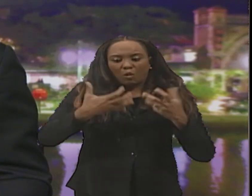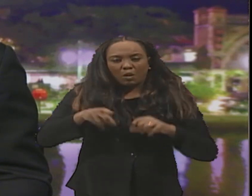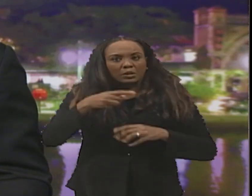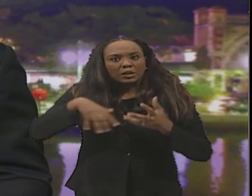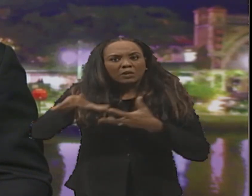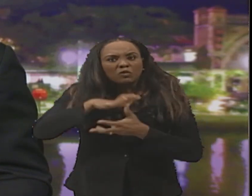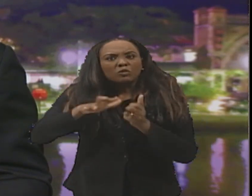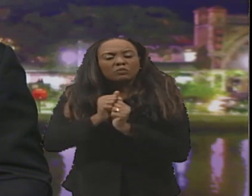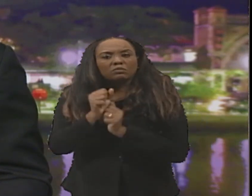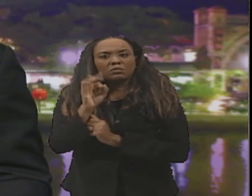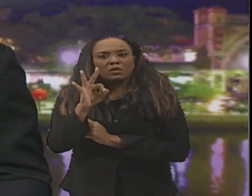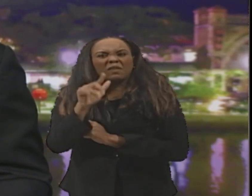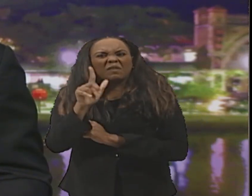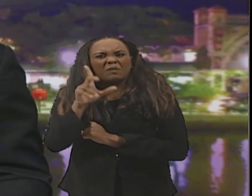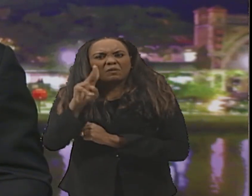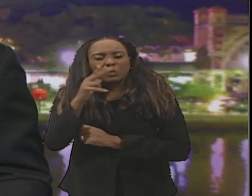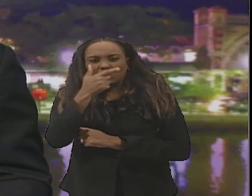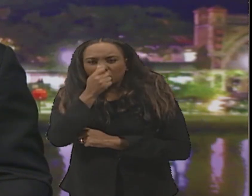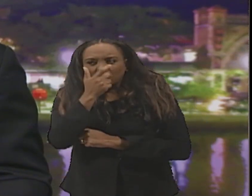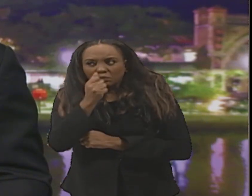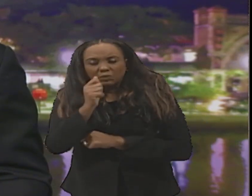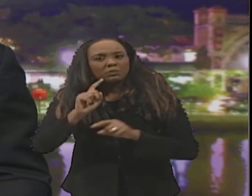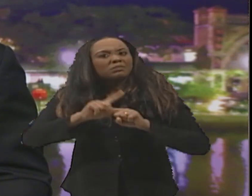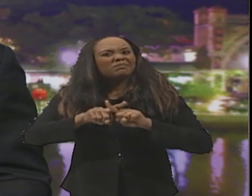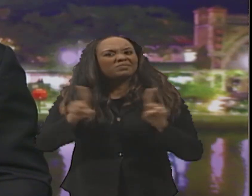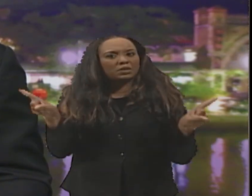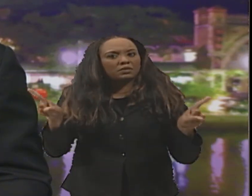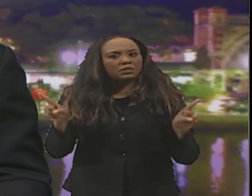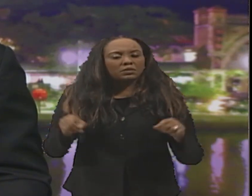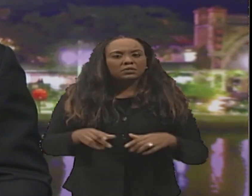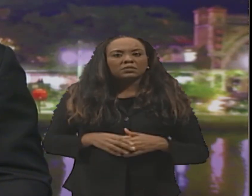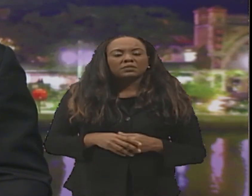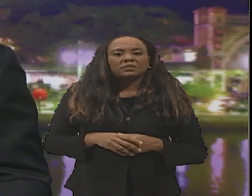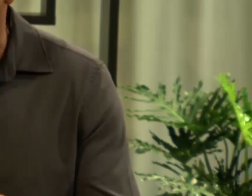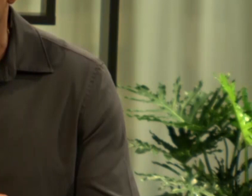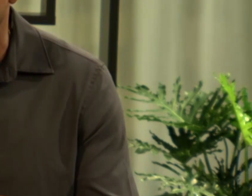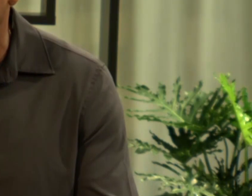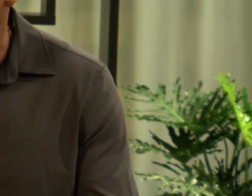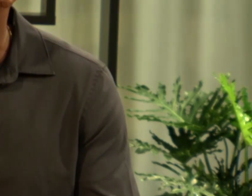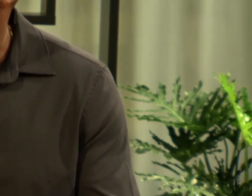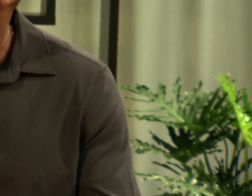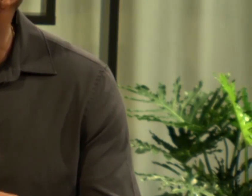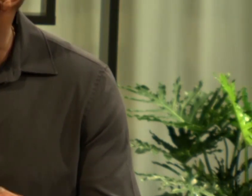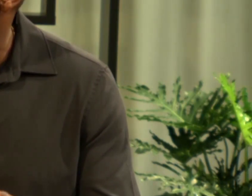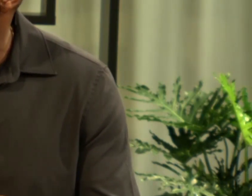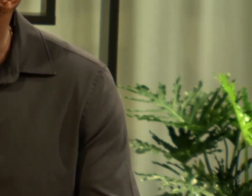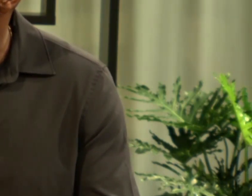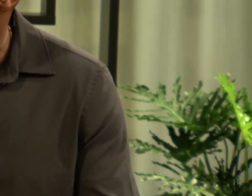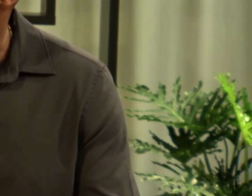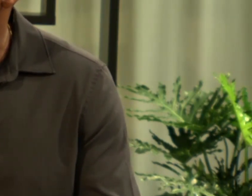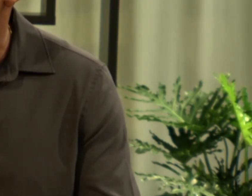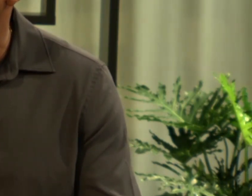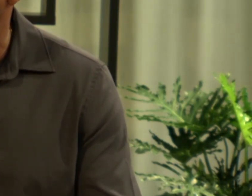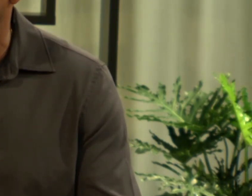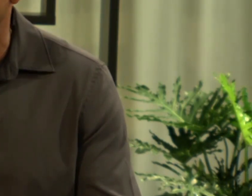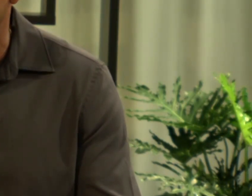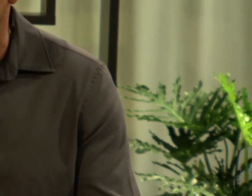CBC TV 8's program Morning Barbados. You get the body ache, the